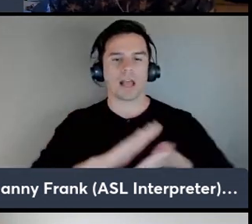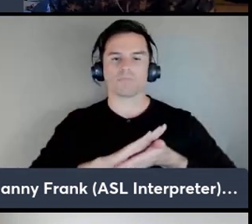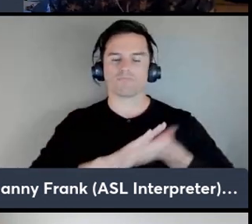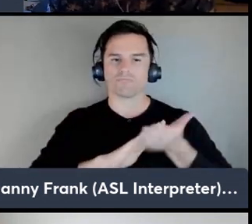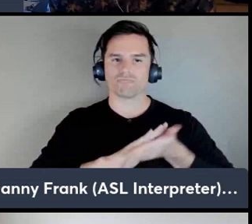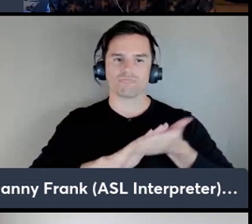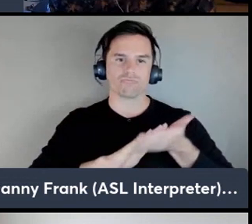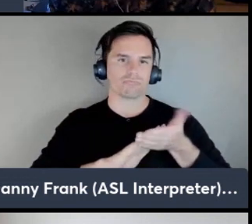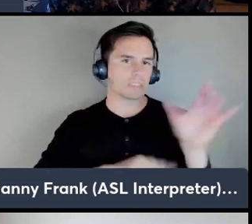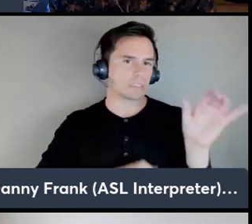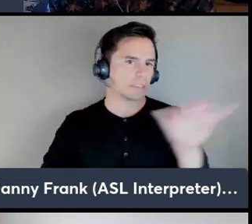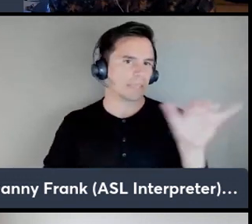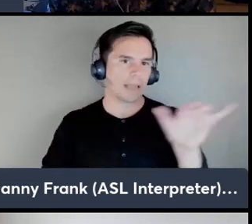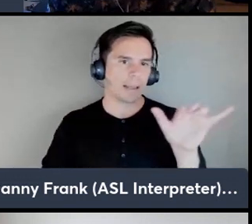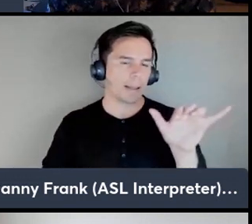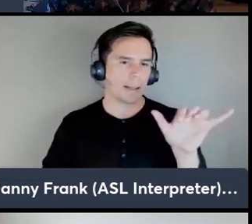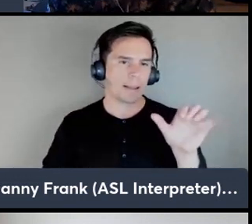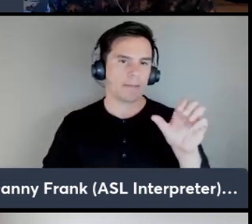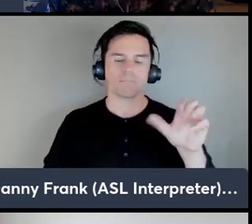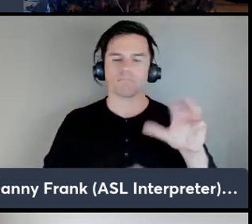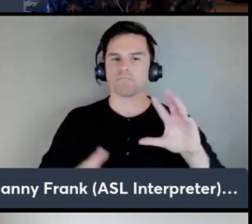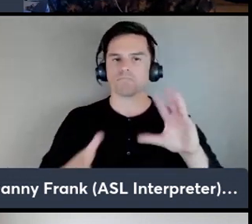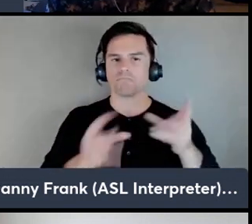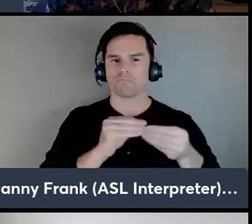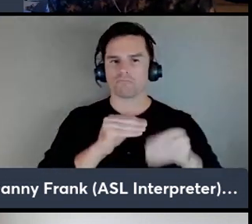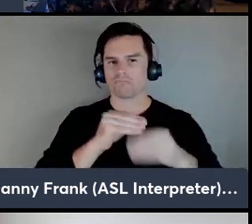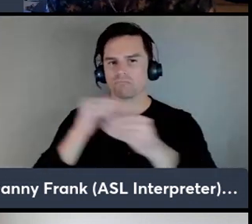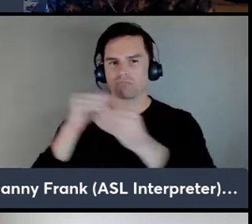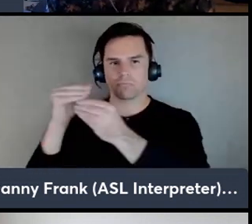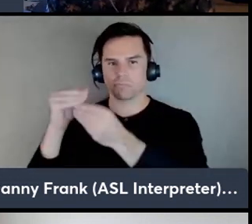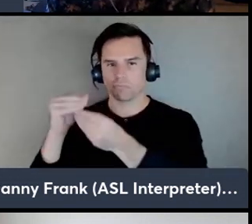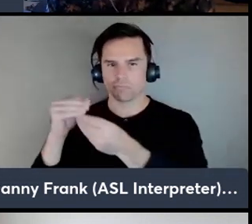same summation,